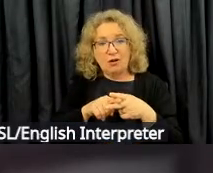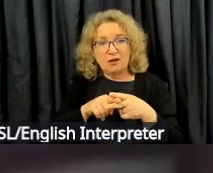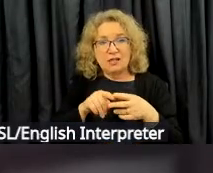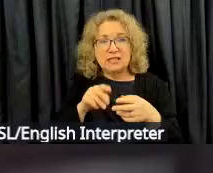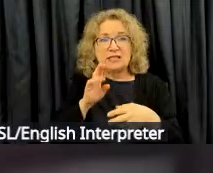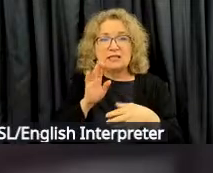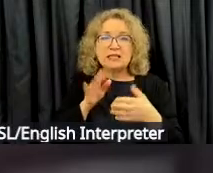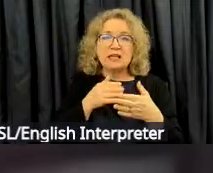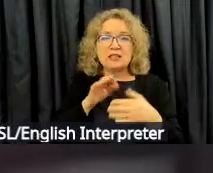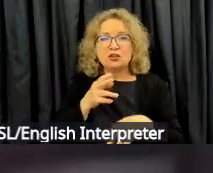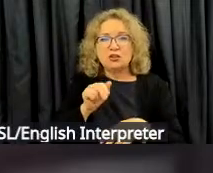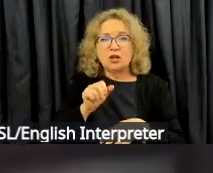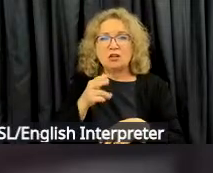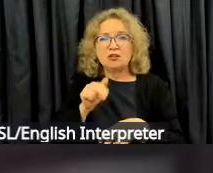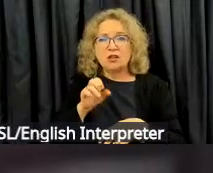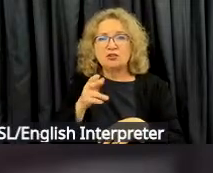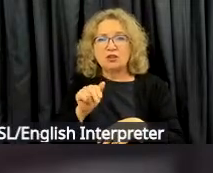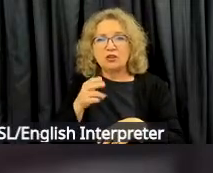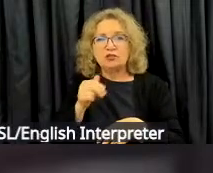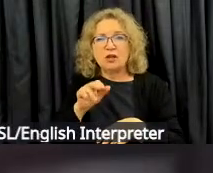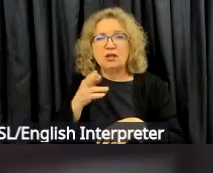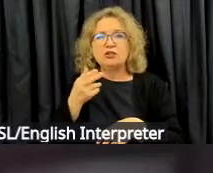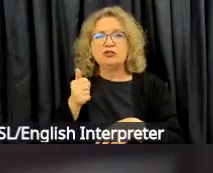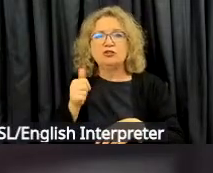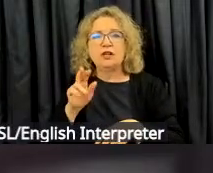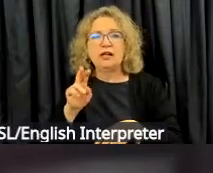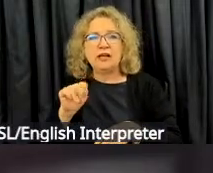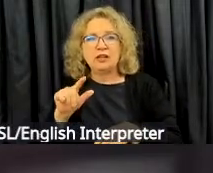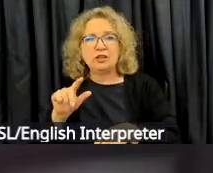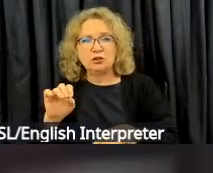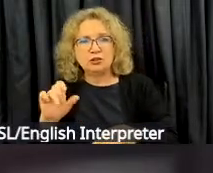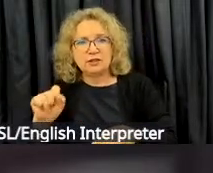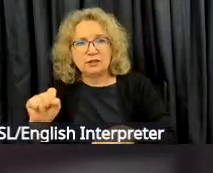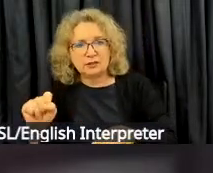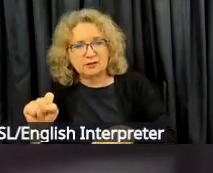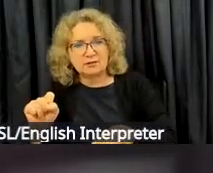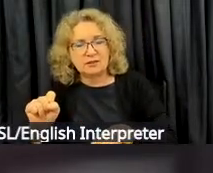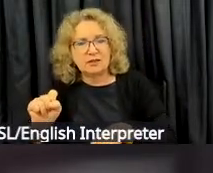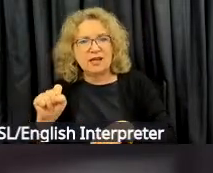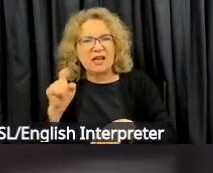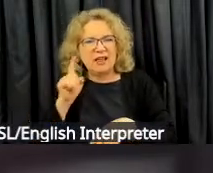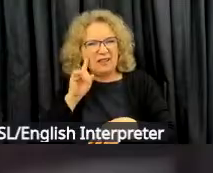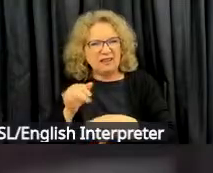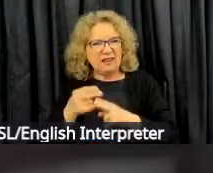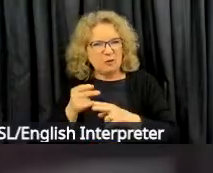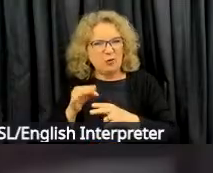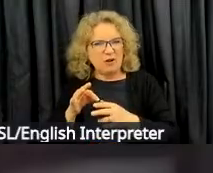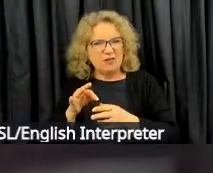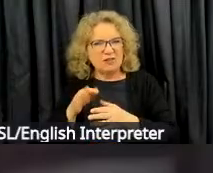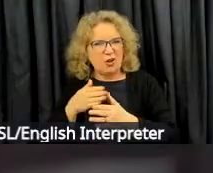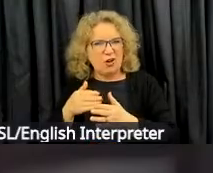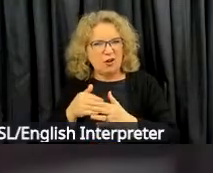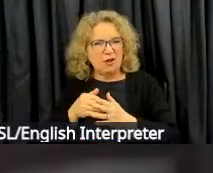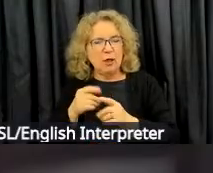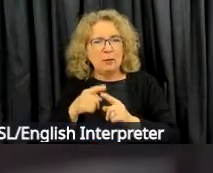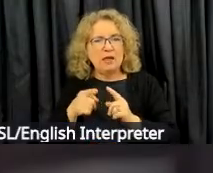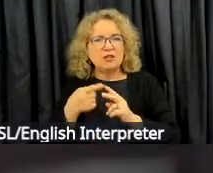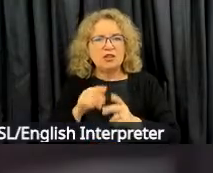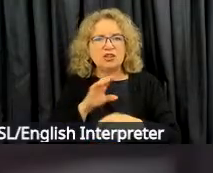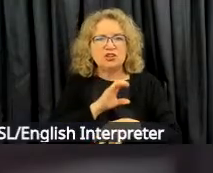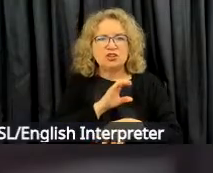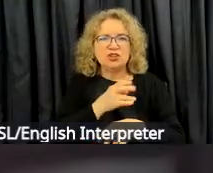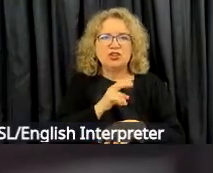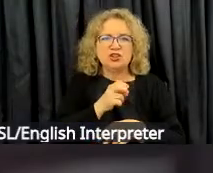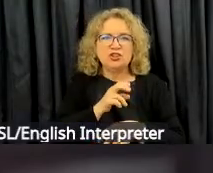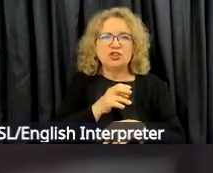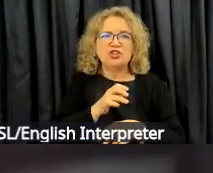saying cha-cha-cha-cha-cha changes. That was the name, I think that was the name of the song, but that's how he started out.